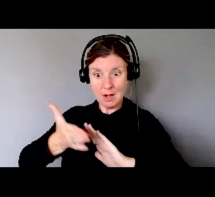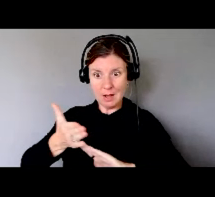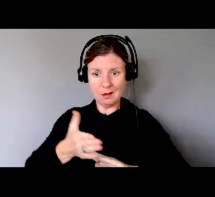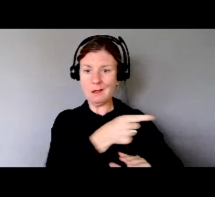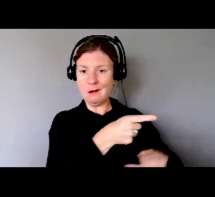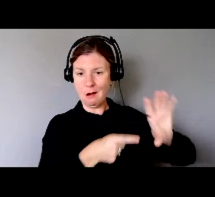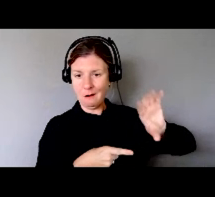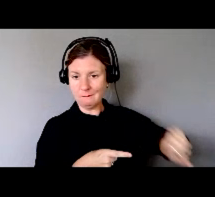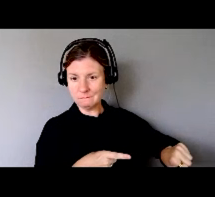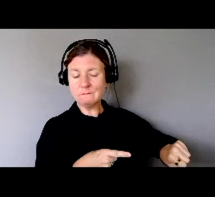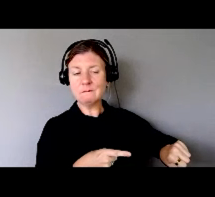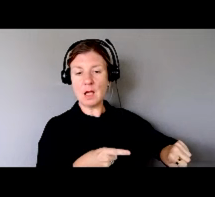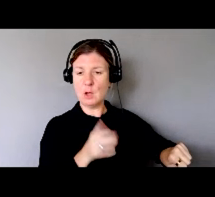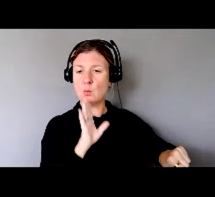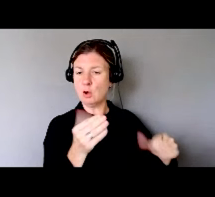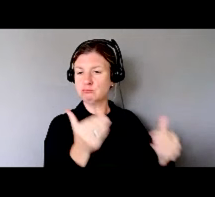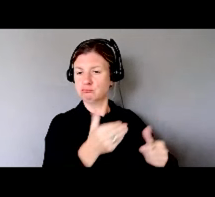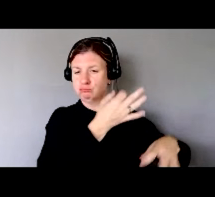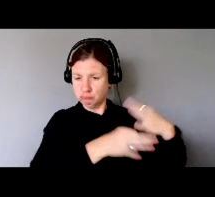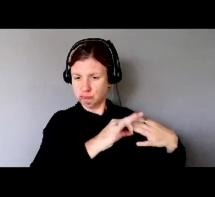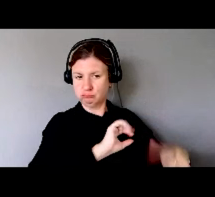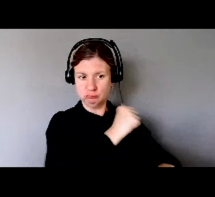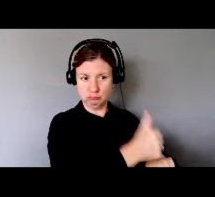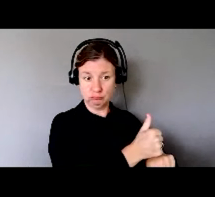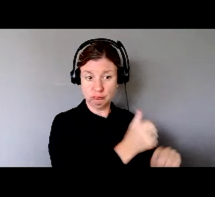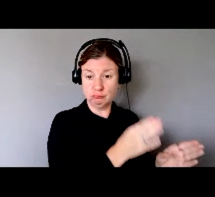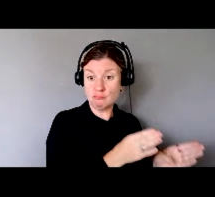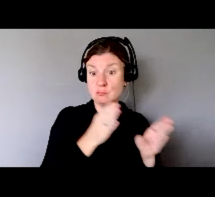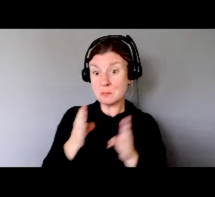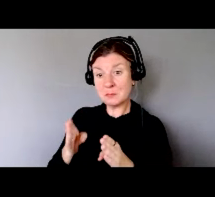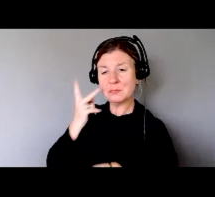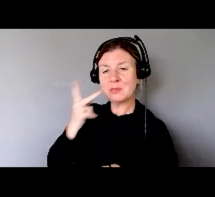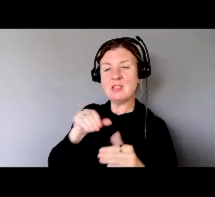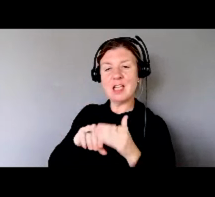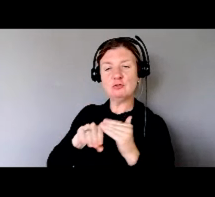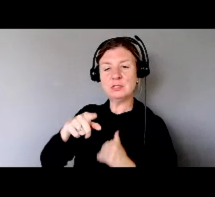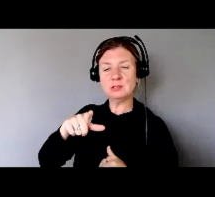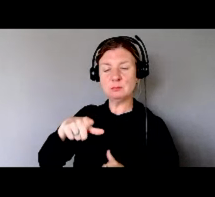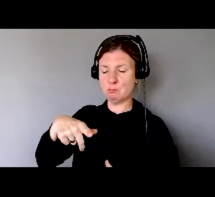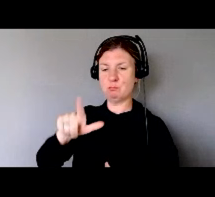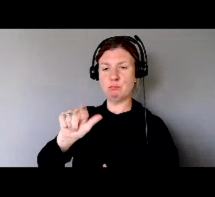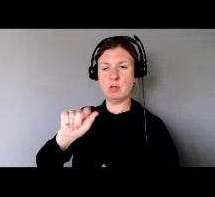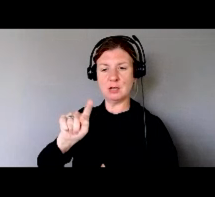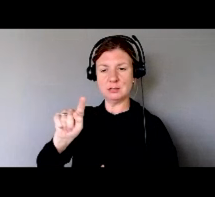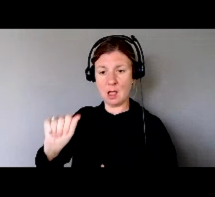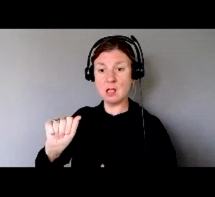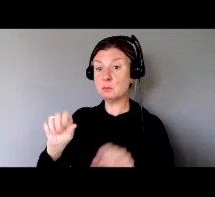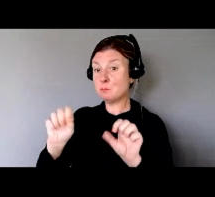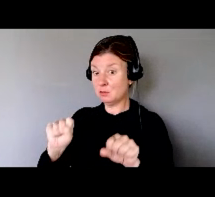The entrance plaza is another area that could be considered for public art. I'll show a picture on the next